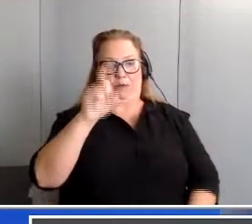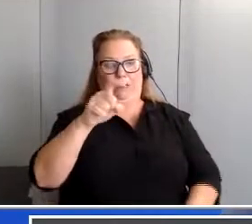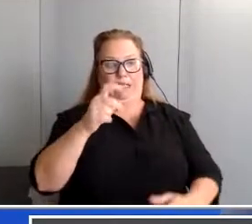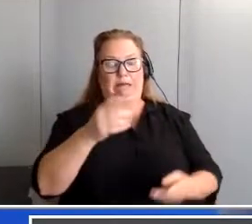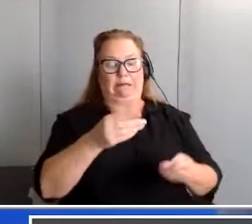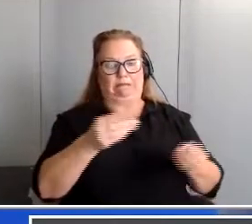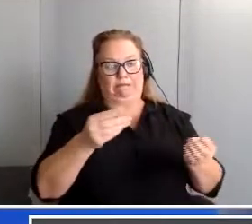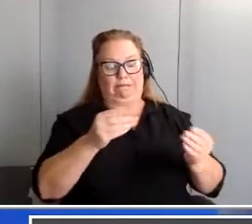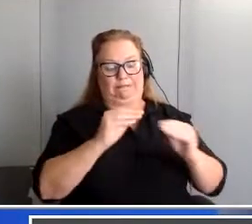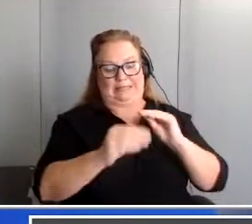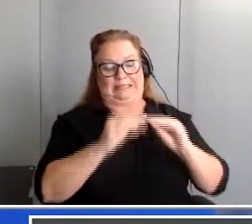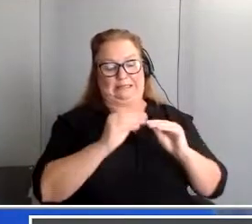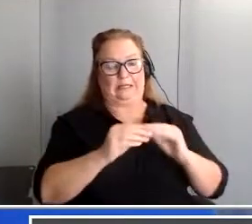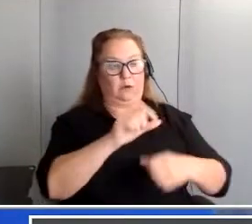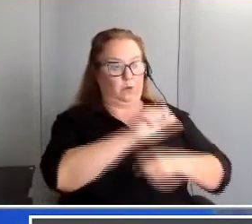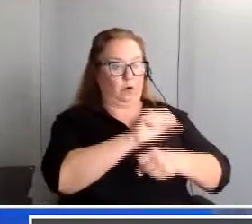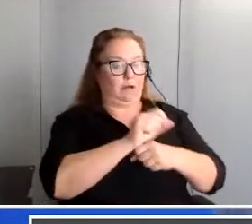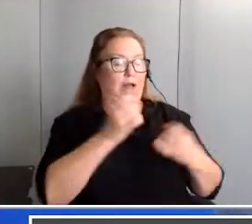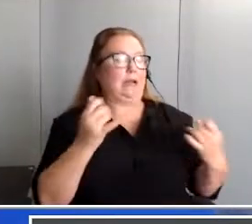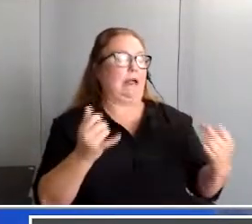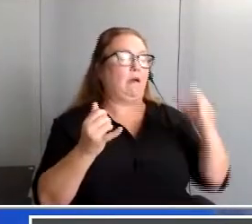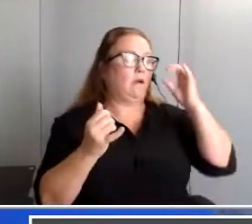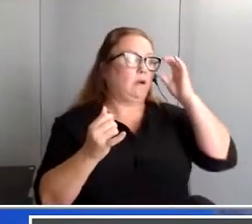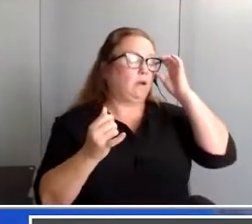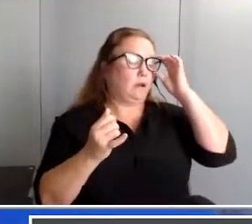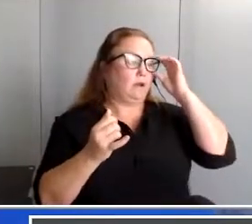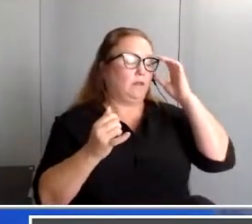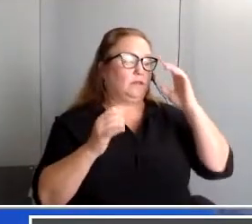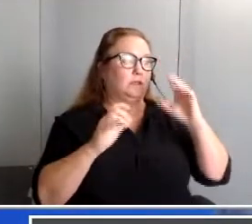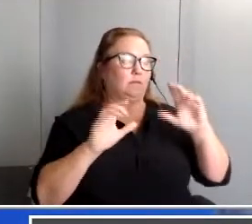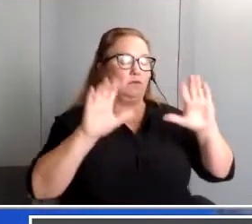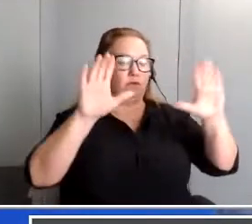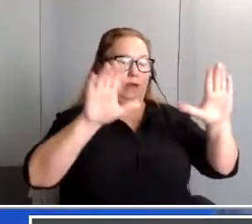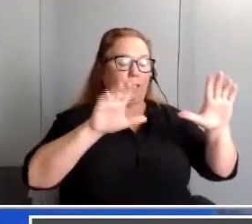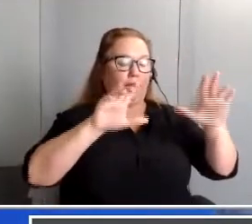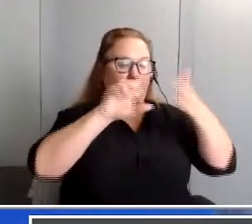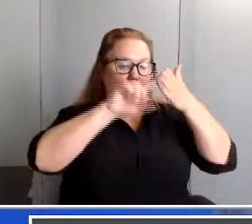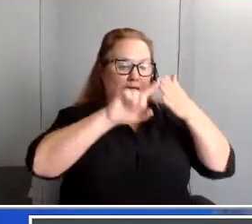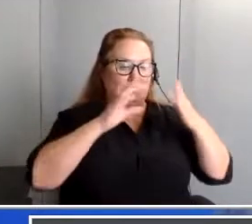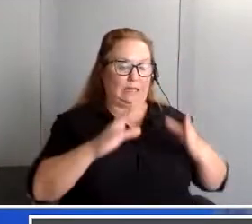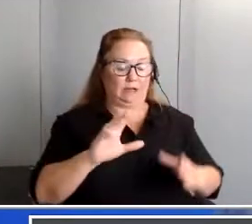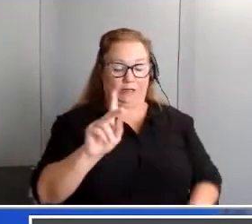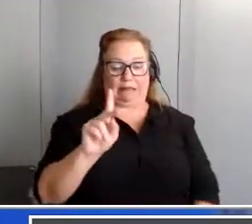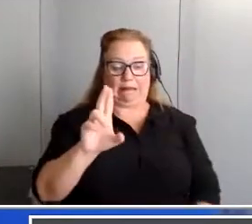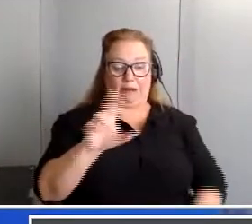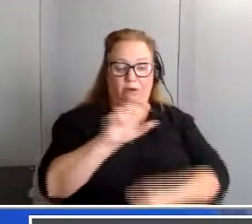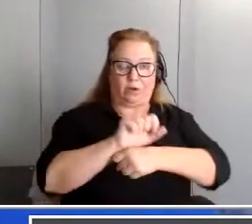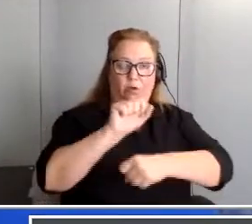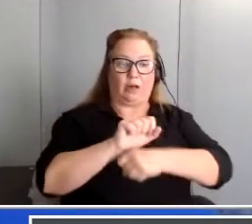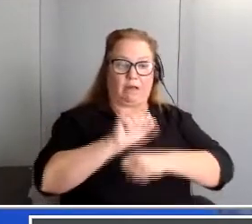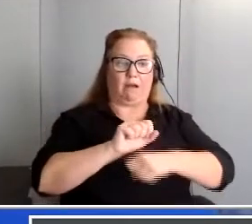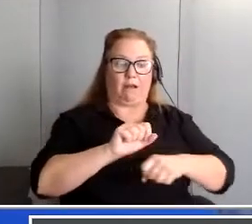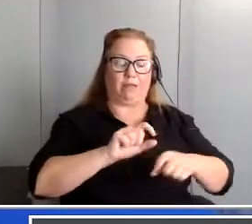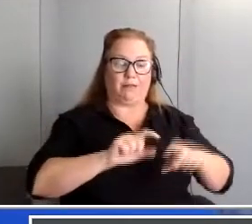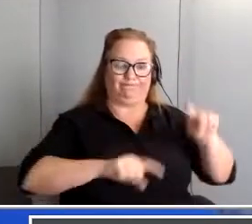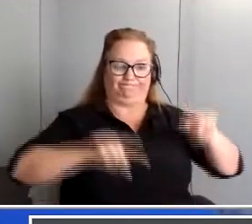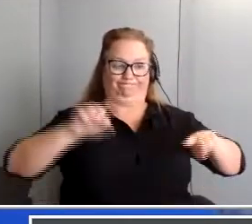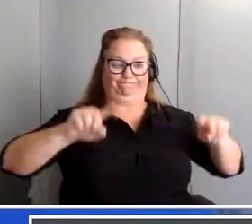on. I know there's a lot of great investigators, even here at KU, who are working on this disparities problem.